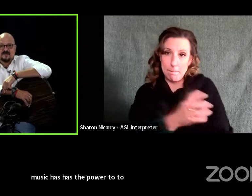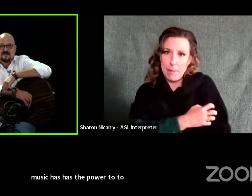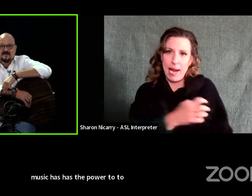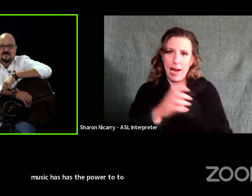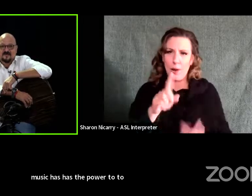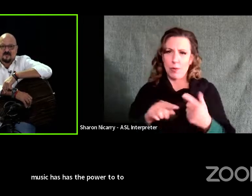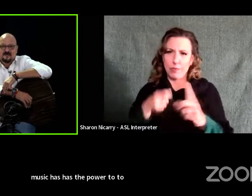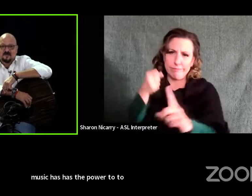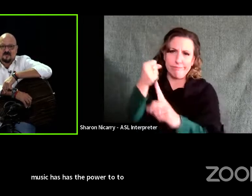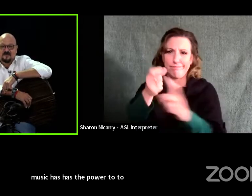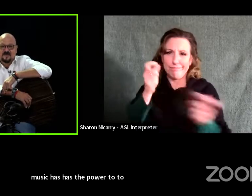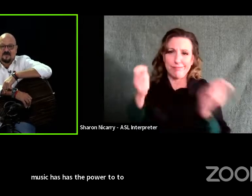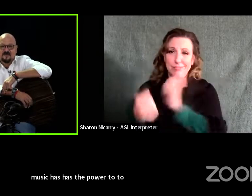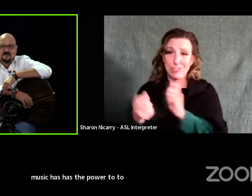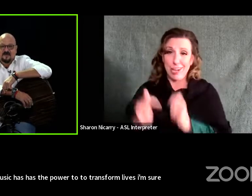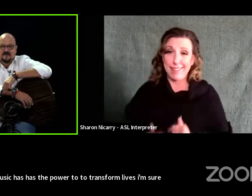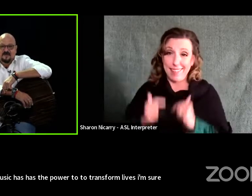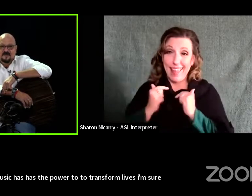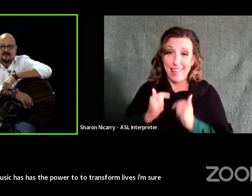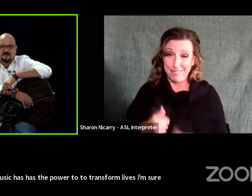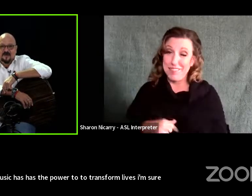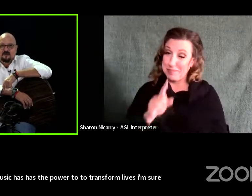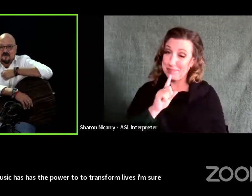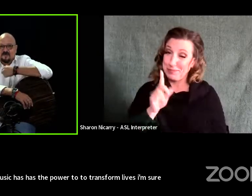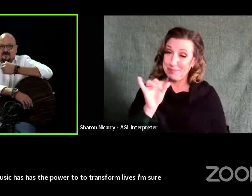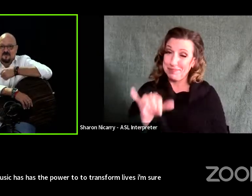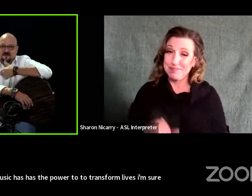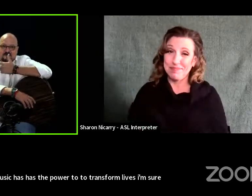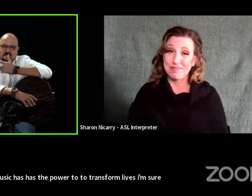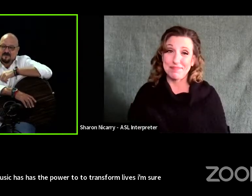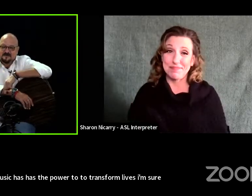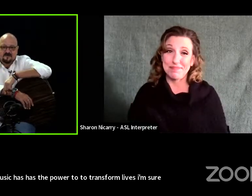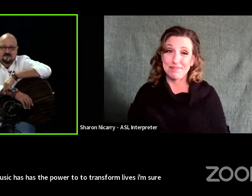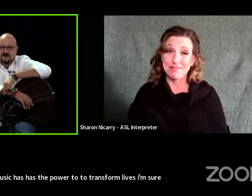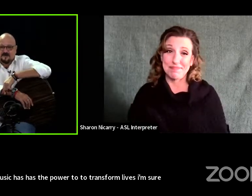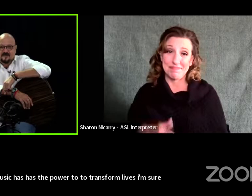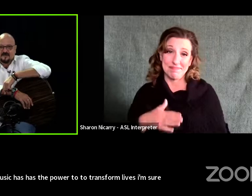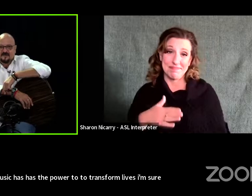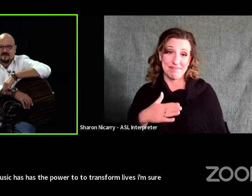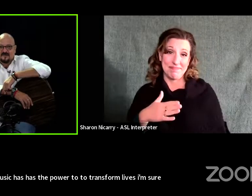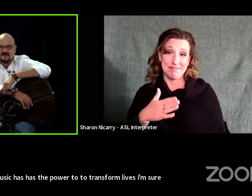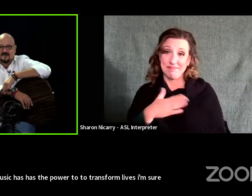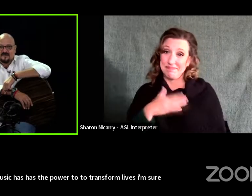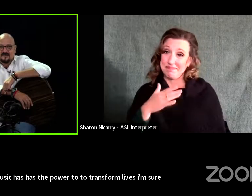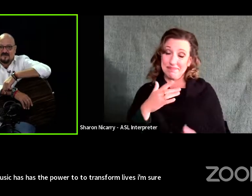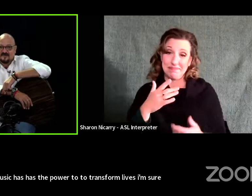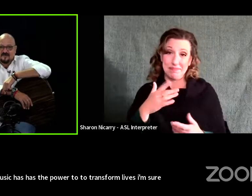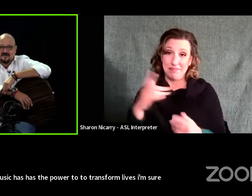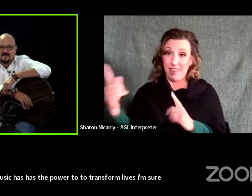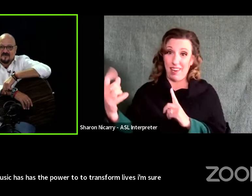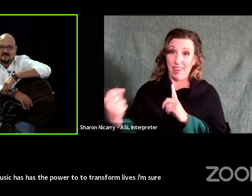lives. I'm sure for that. Mine was transformed for many, many artists,